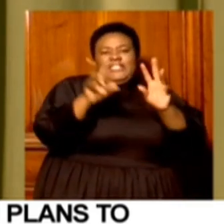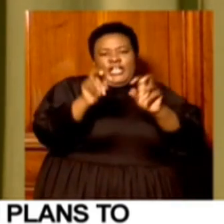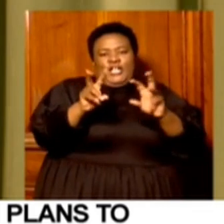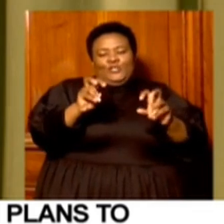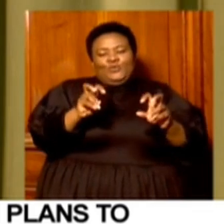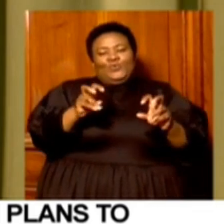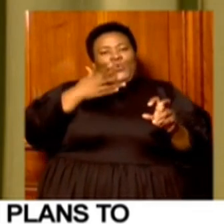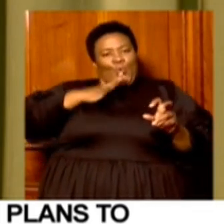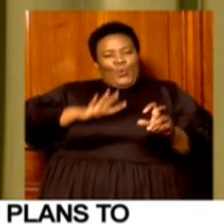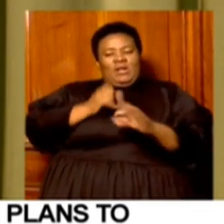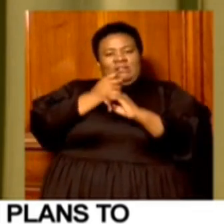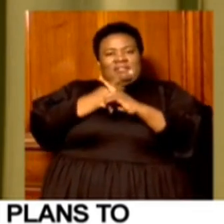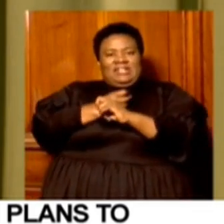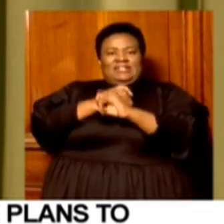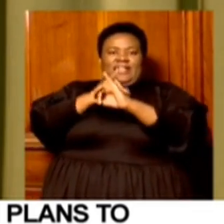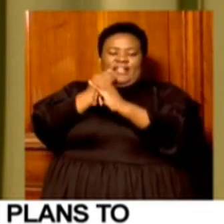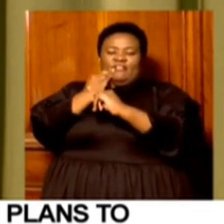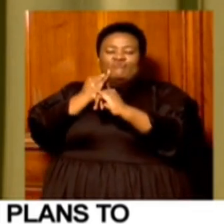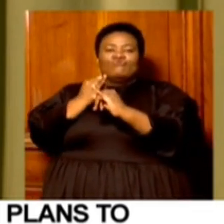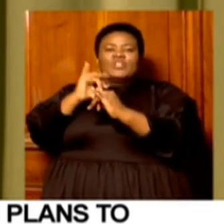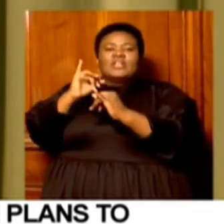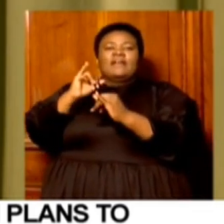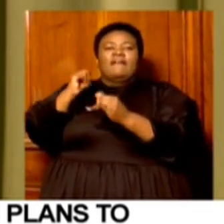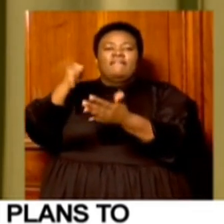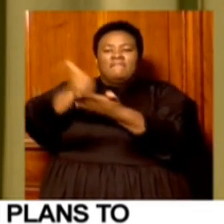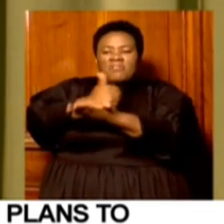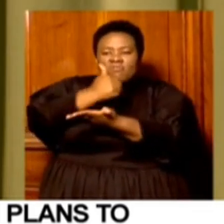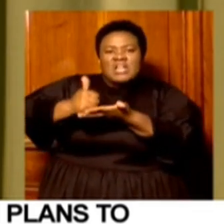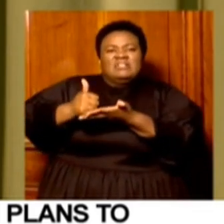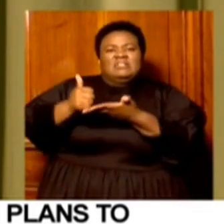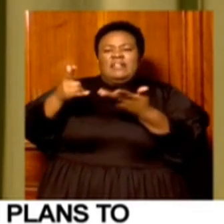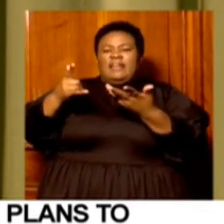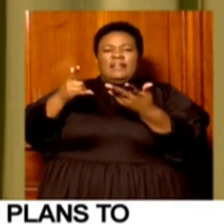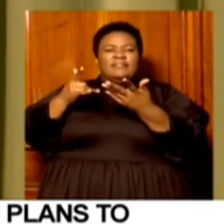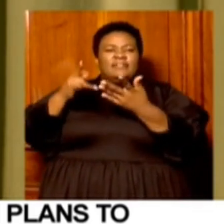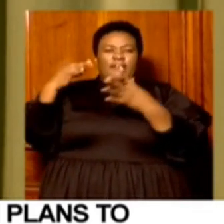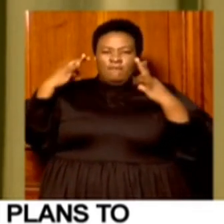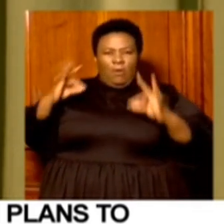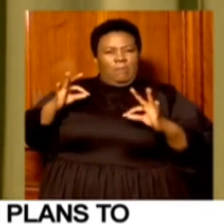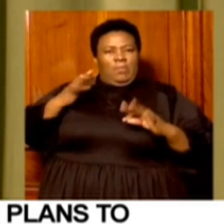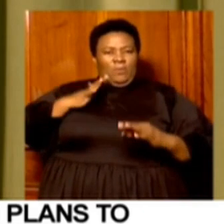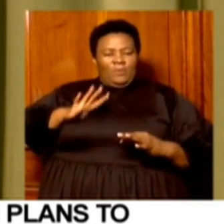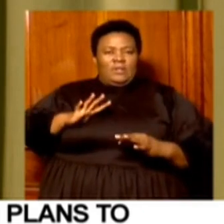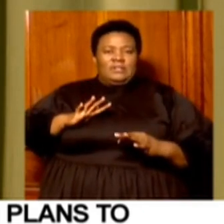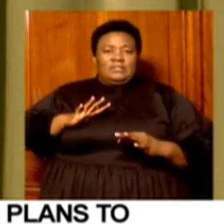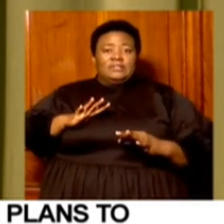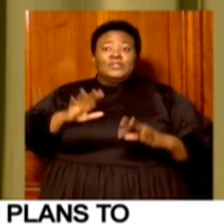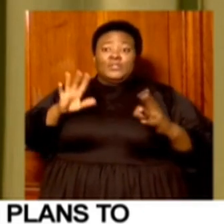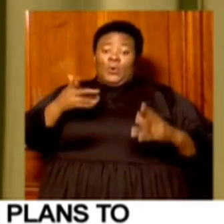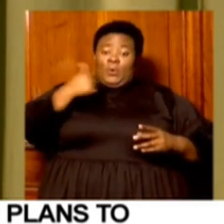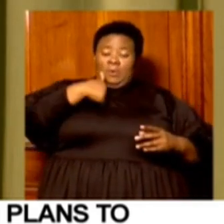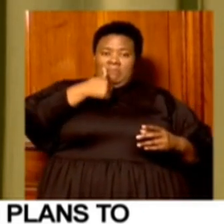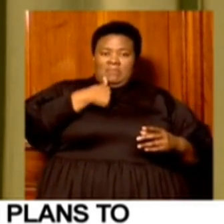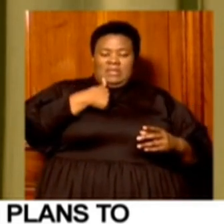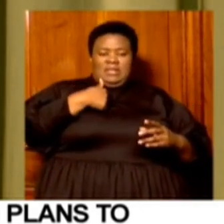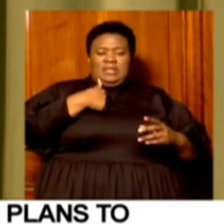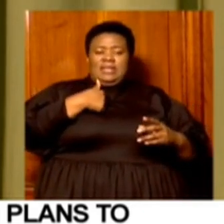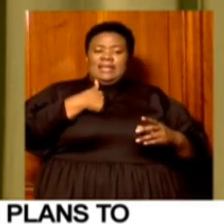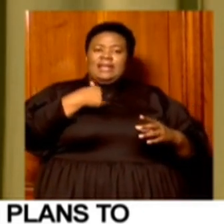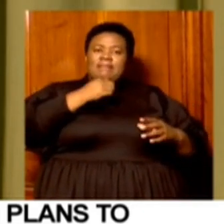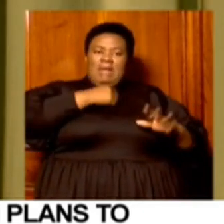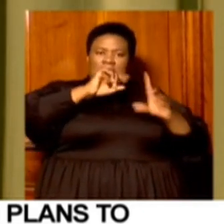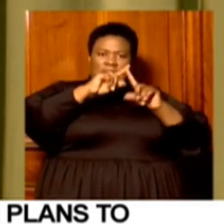At least in my 6 months in this department, me and my team and the 6th